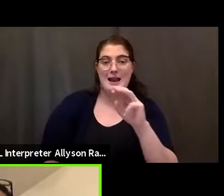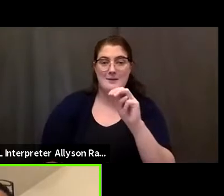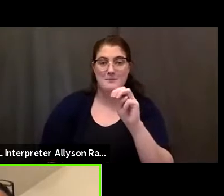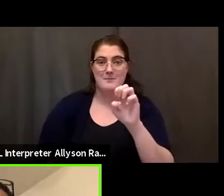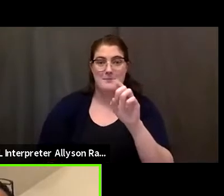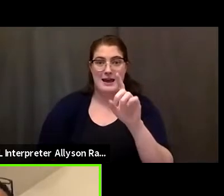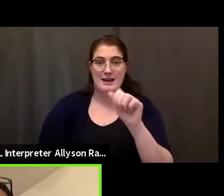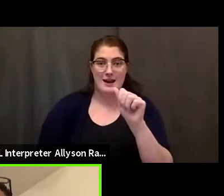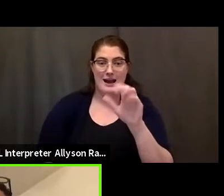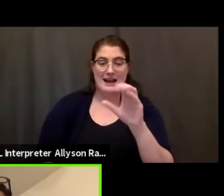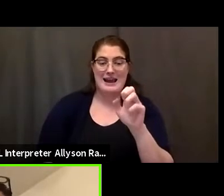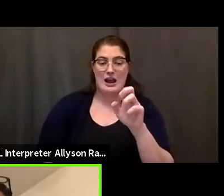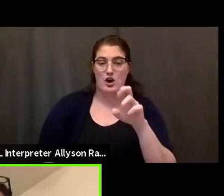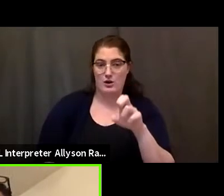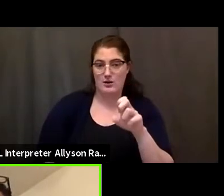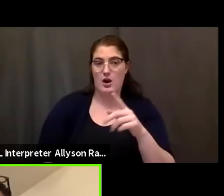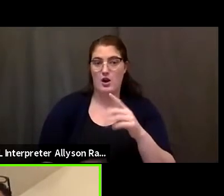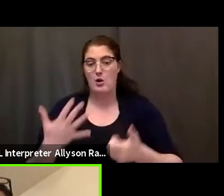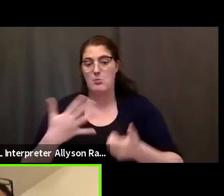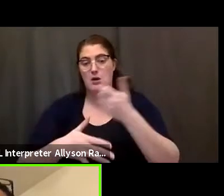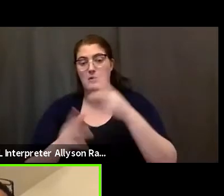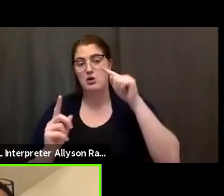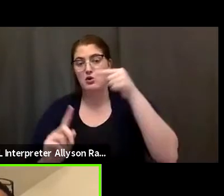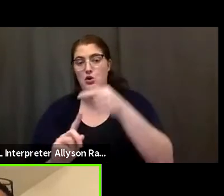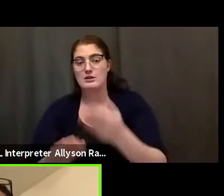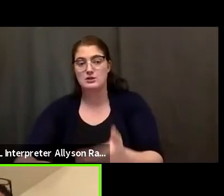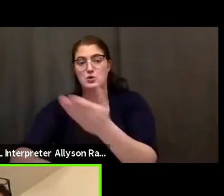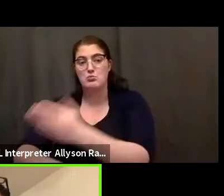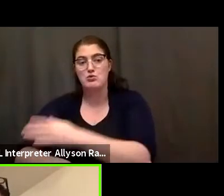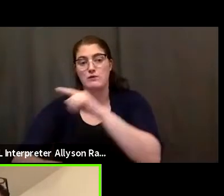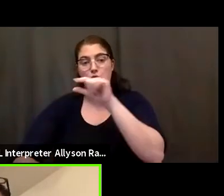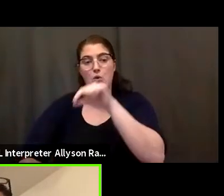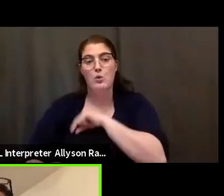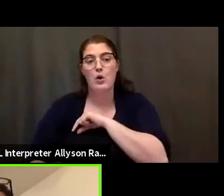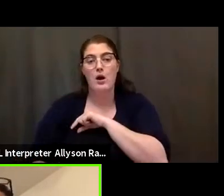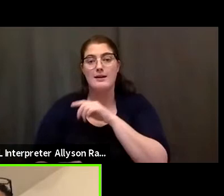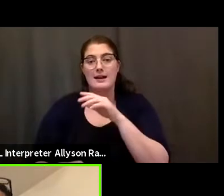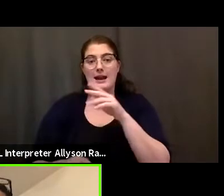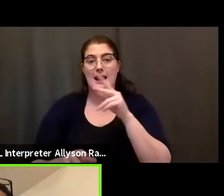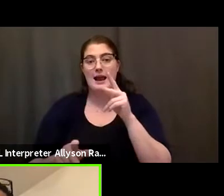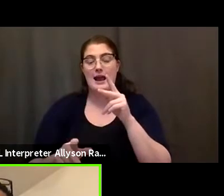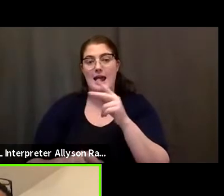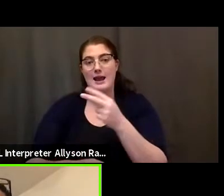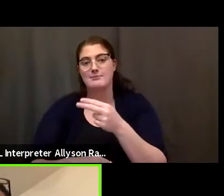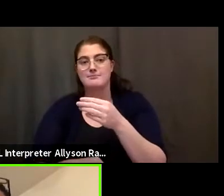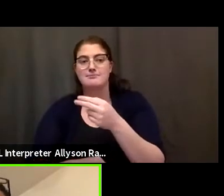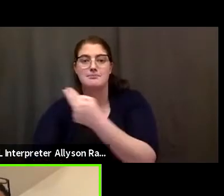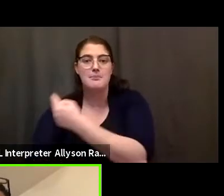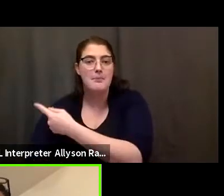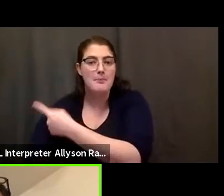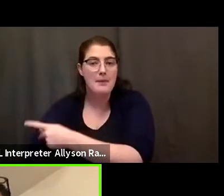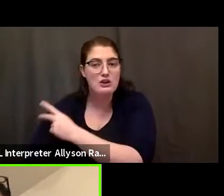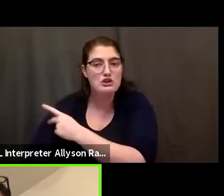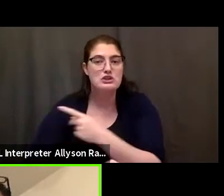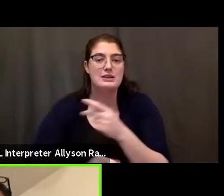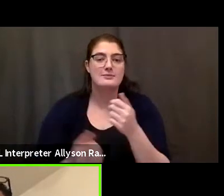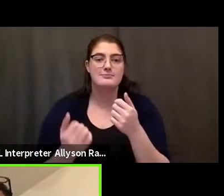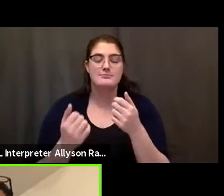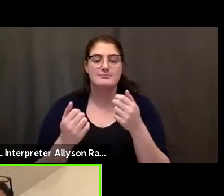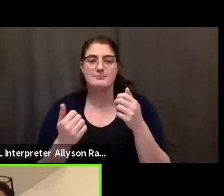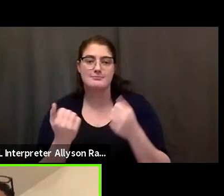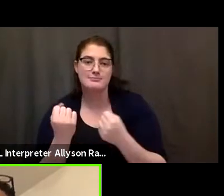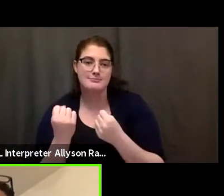goal is really to do what we can to improve quality and patient satisfaction, for the members that we're actually intending to